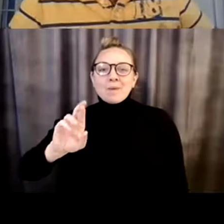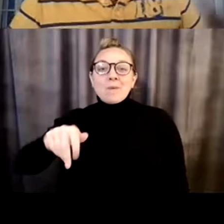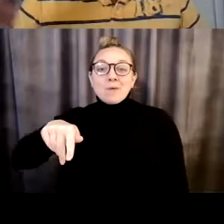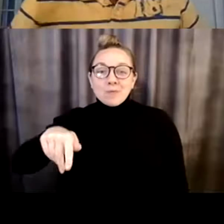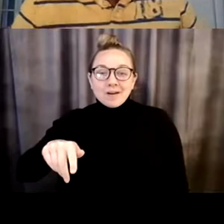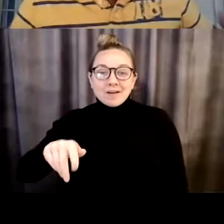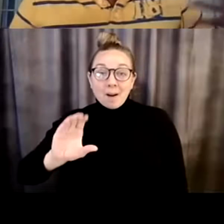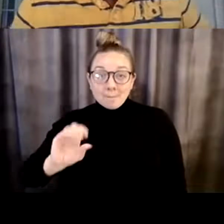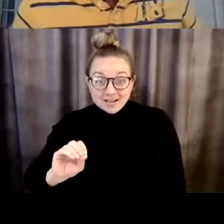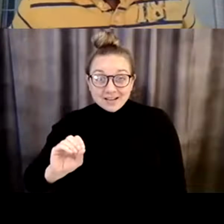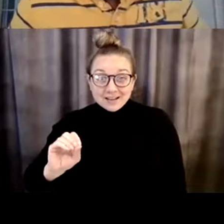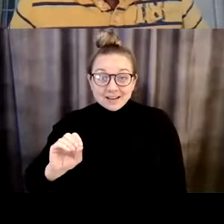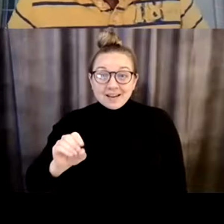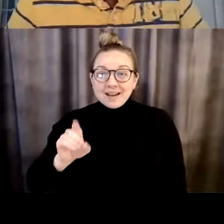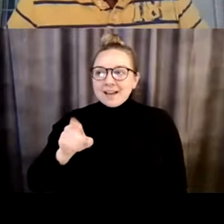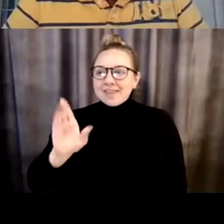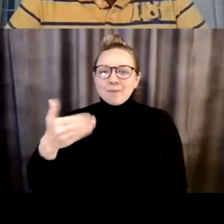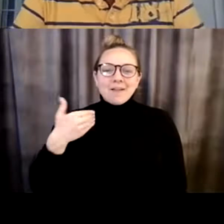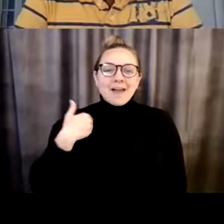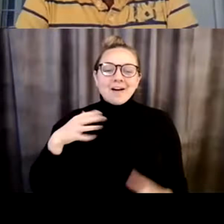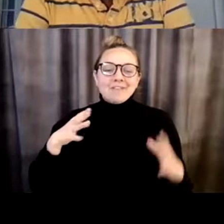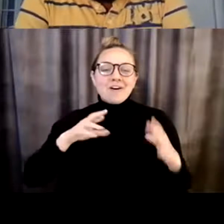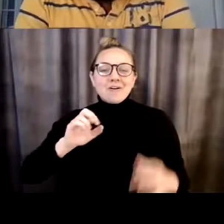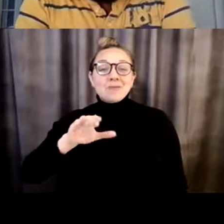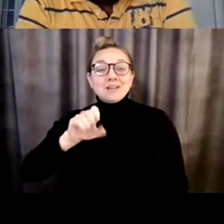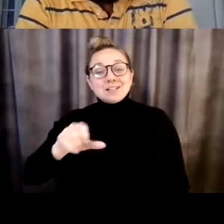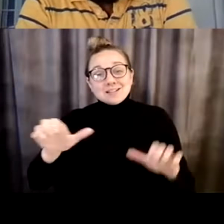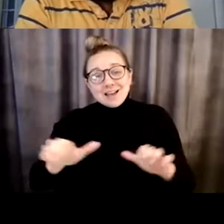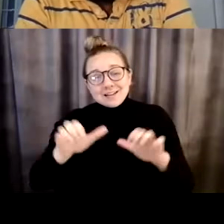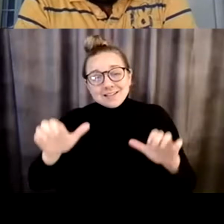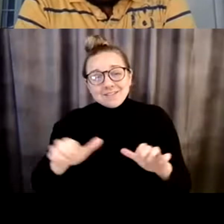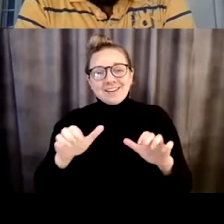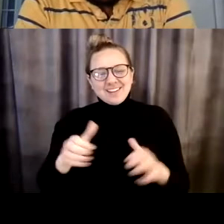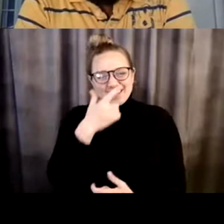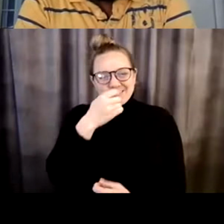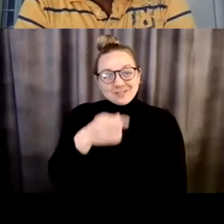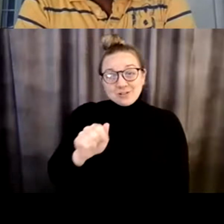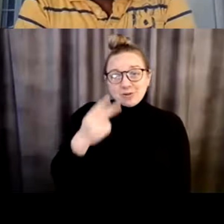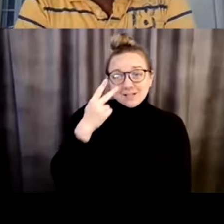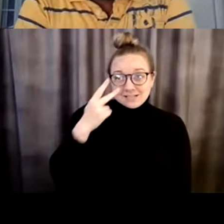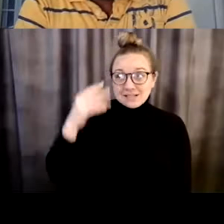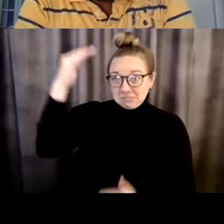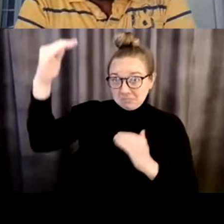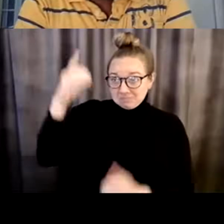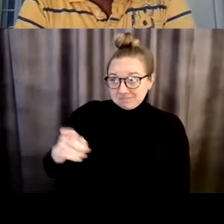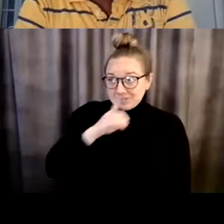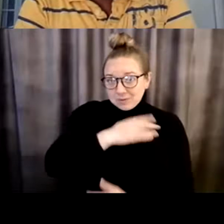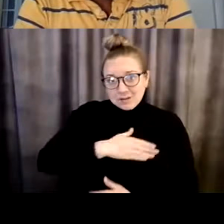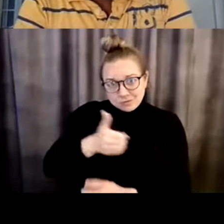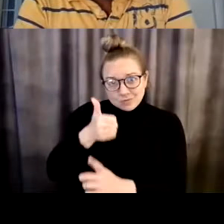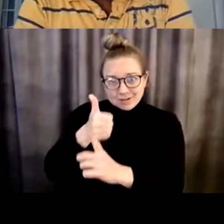like a play-based or recess-based activity. And you really just see how much fun adults have. And I think a lot of